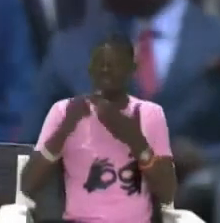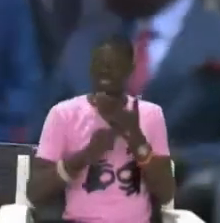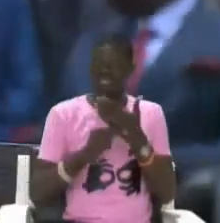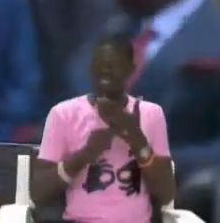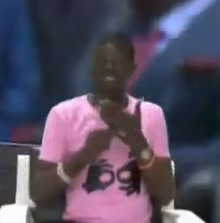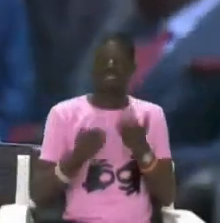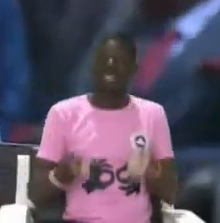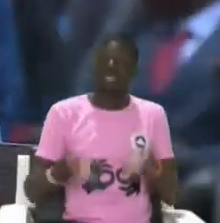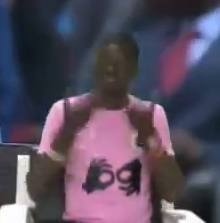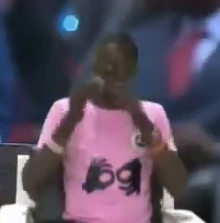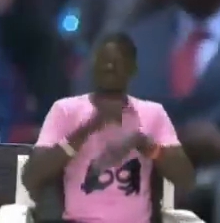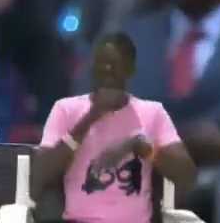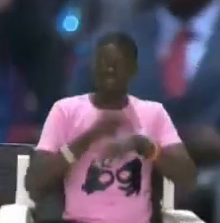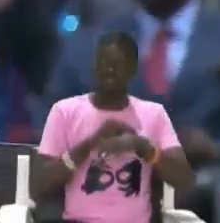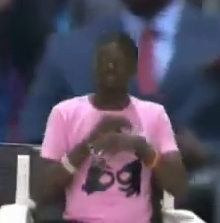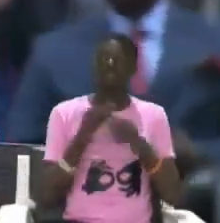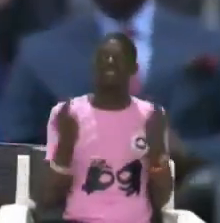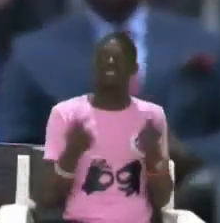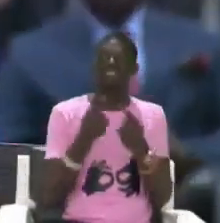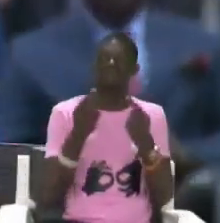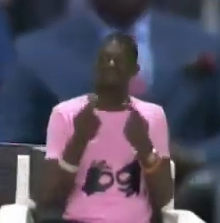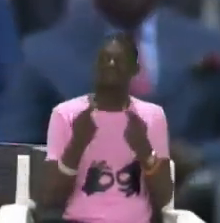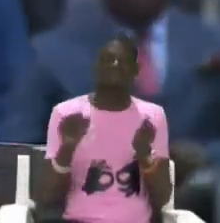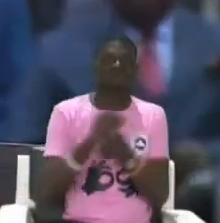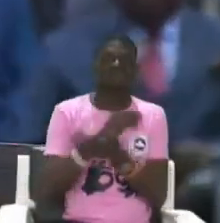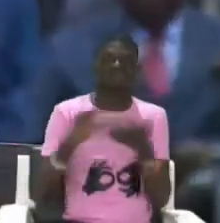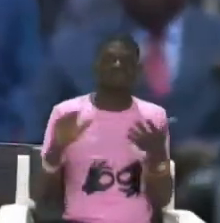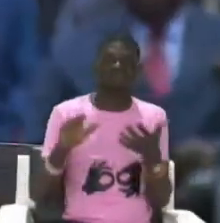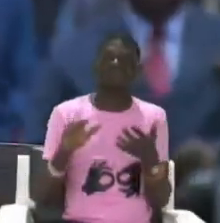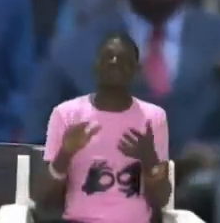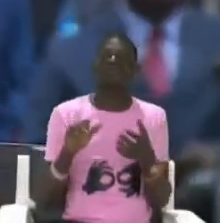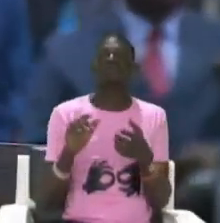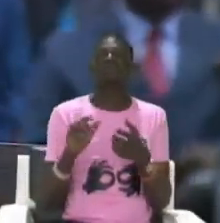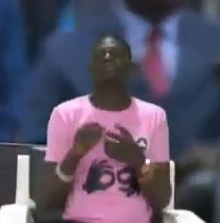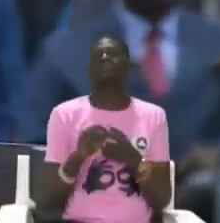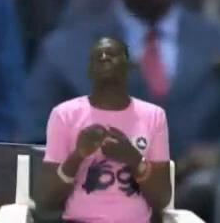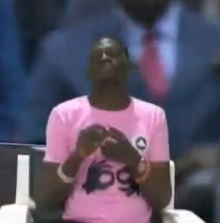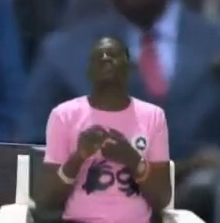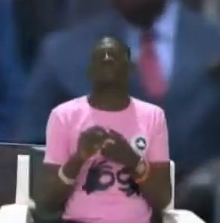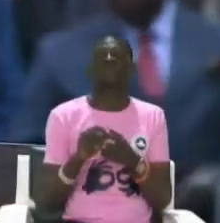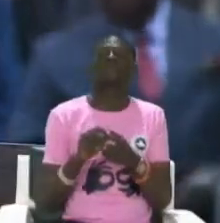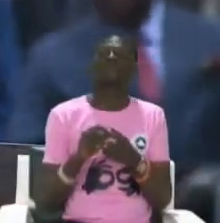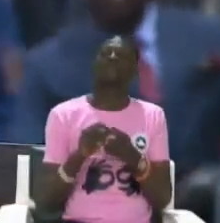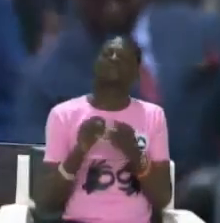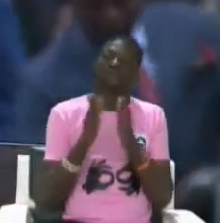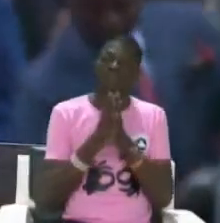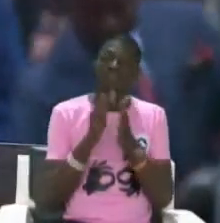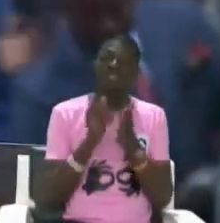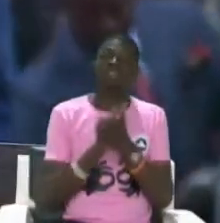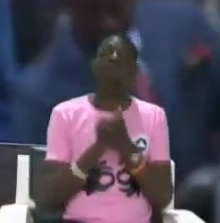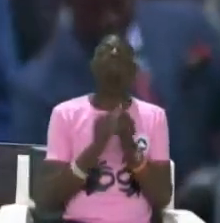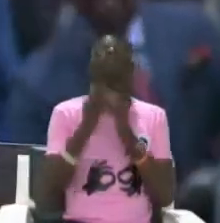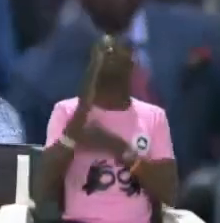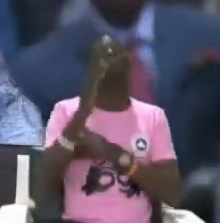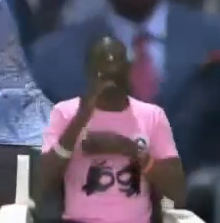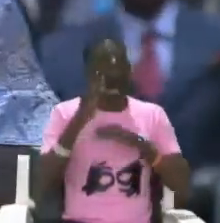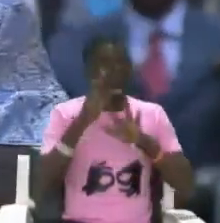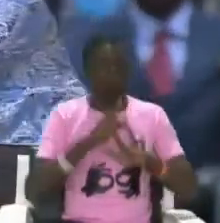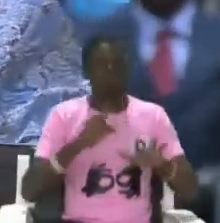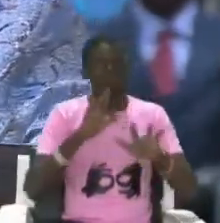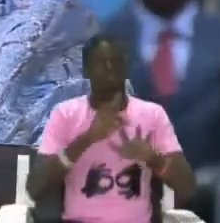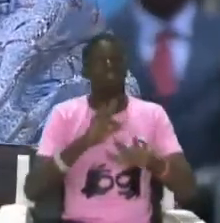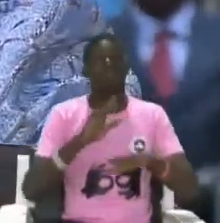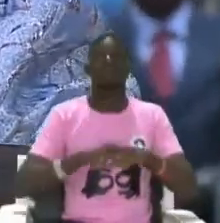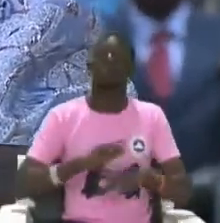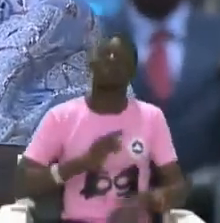people. This hour, I want us to ask God to please have mercy on us. In any way that we might have committed any